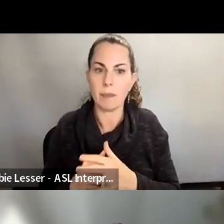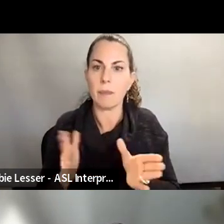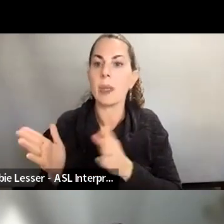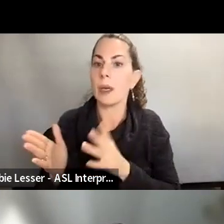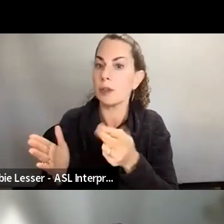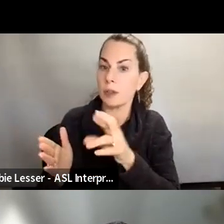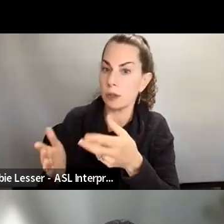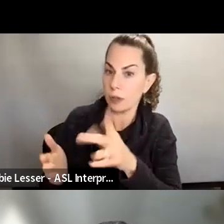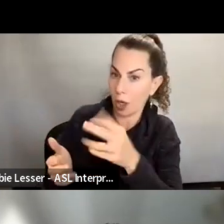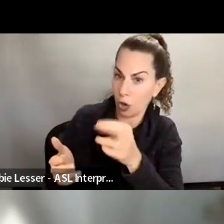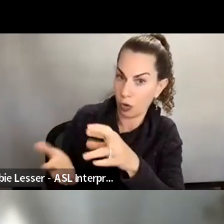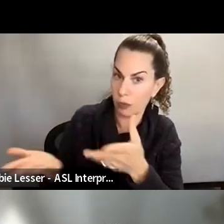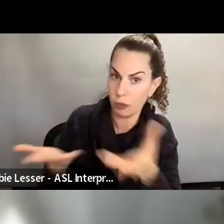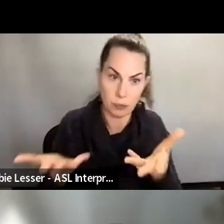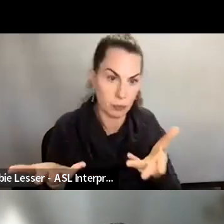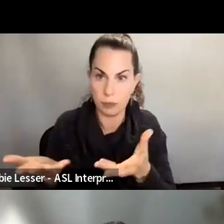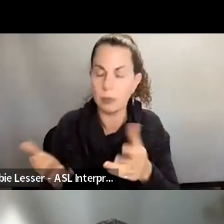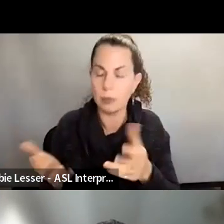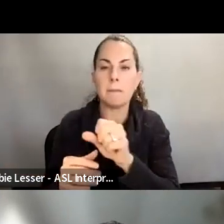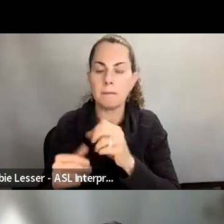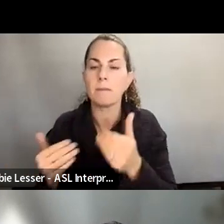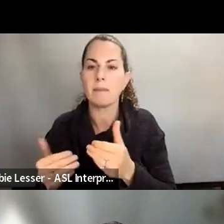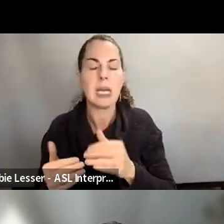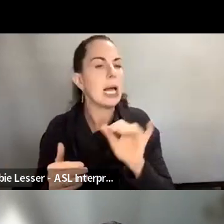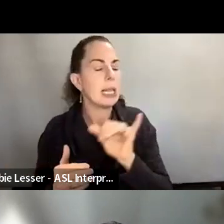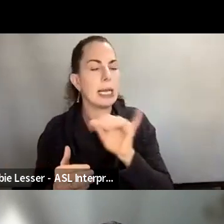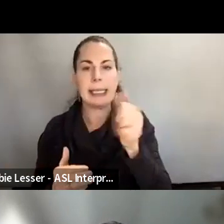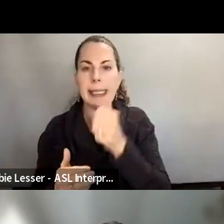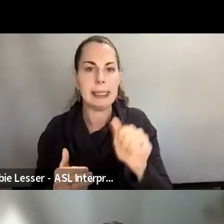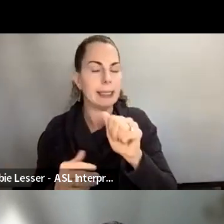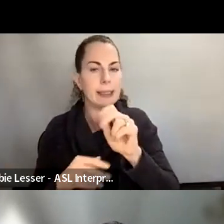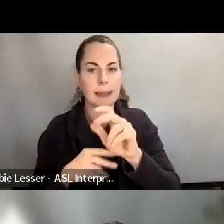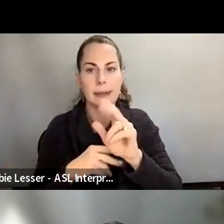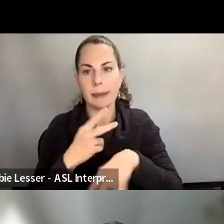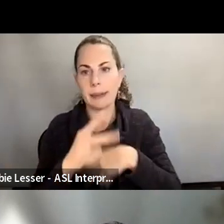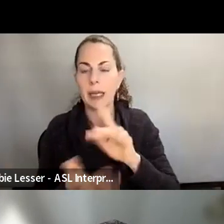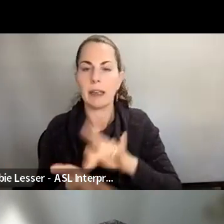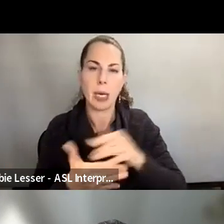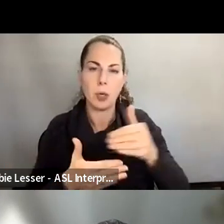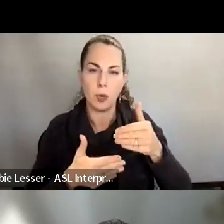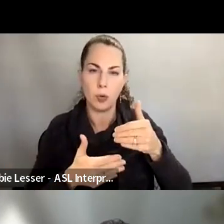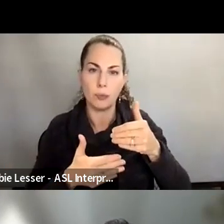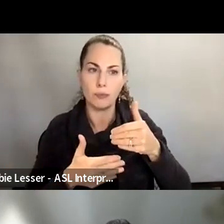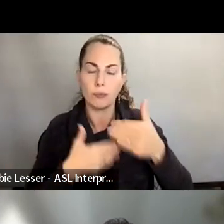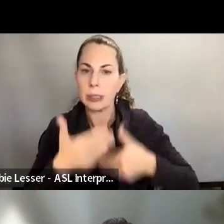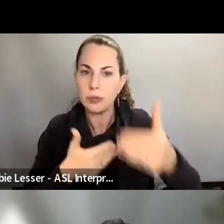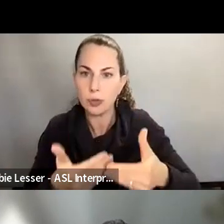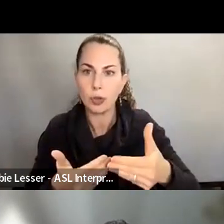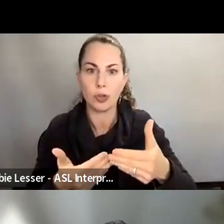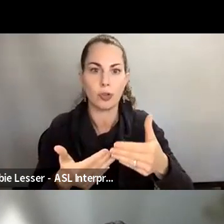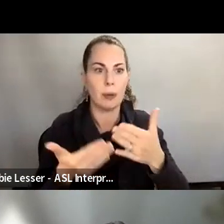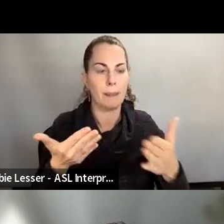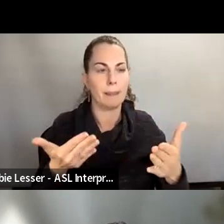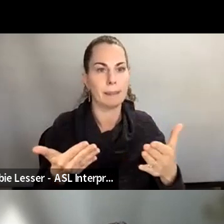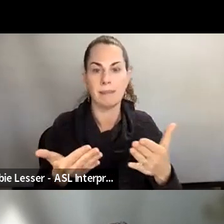Dr. Tucker. I was going to say, just like any kind of medical procedure that you're not cut up on anything new, like in medicine,